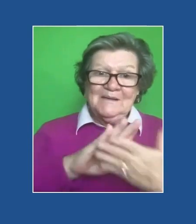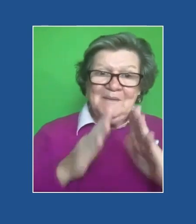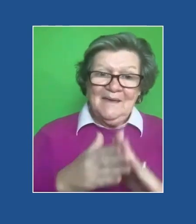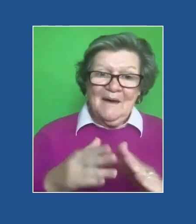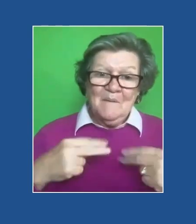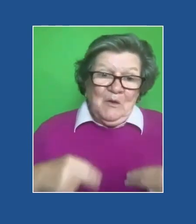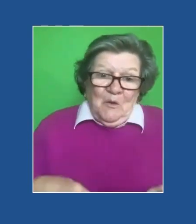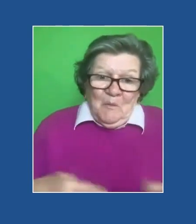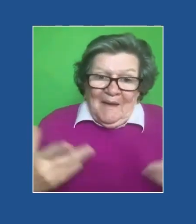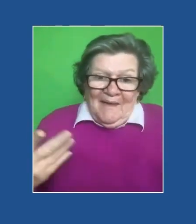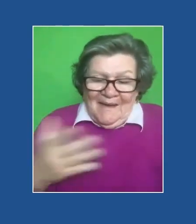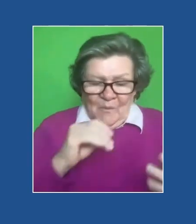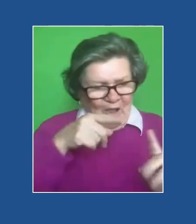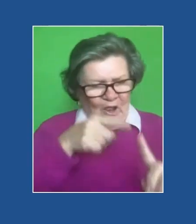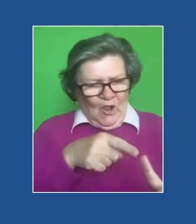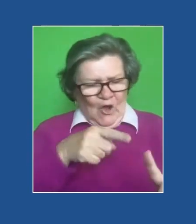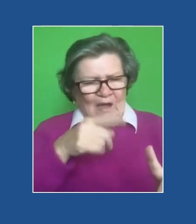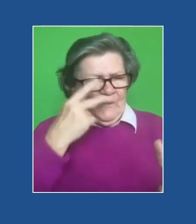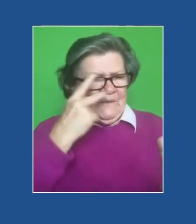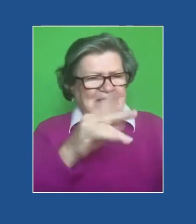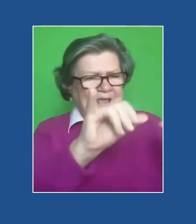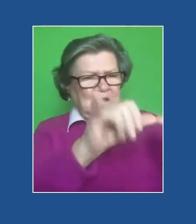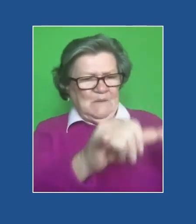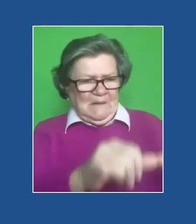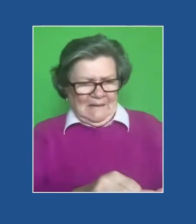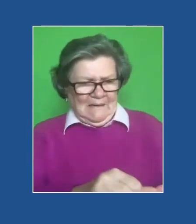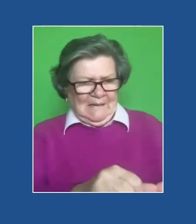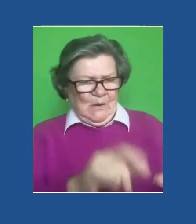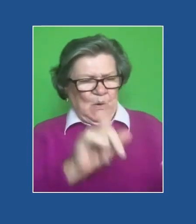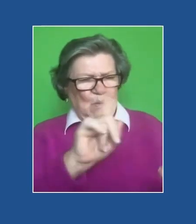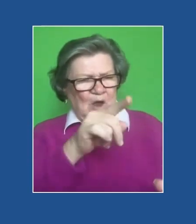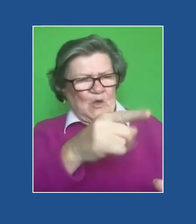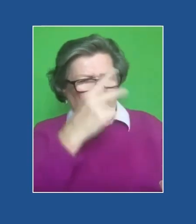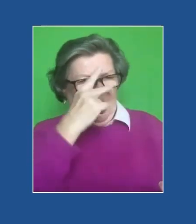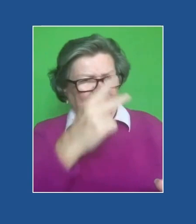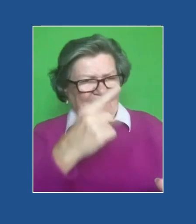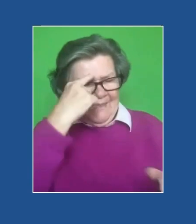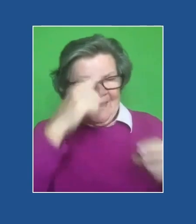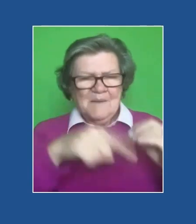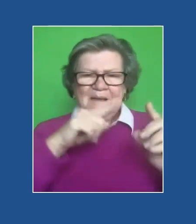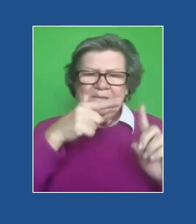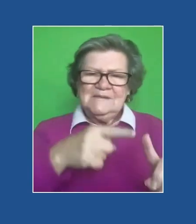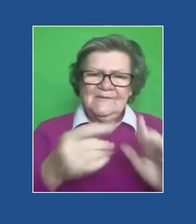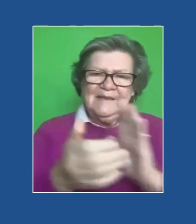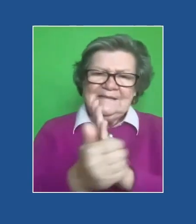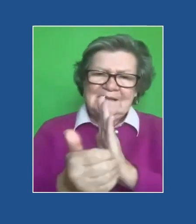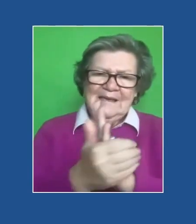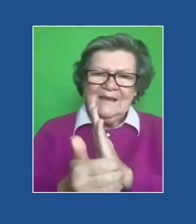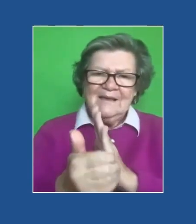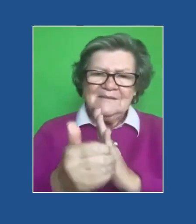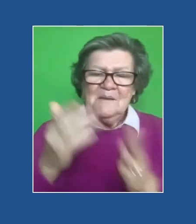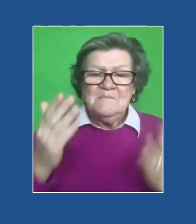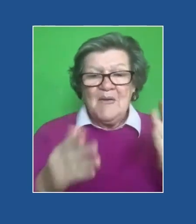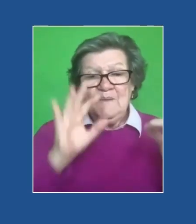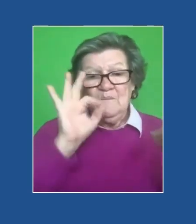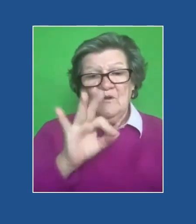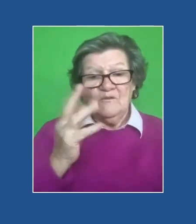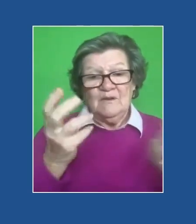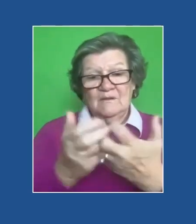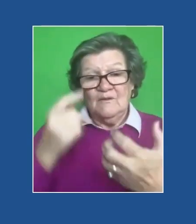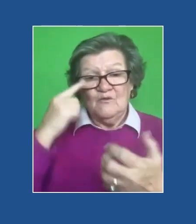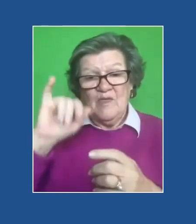specific questions or items on the measurements that we're using to think about certain skills that may be especially well suited for a particular